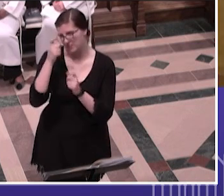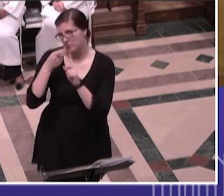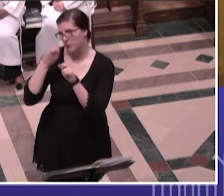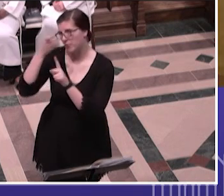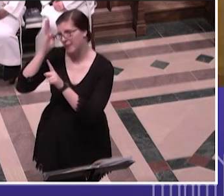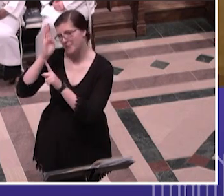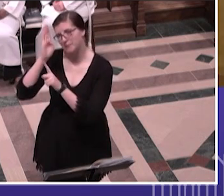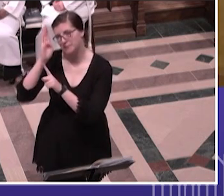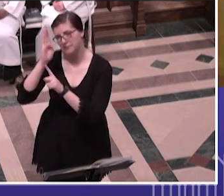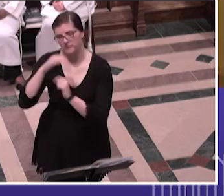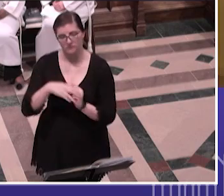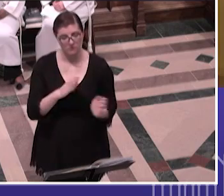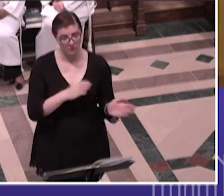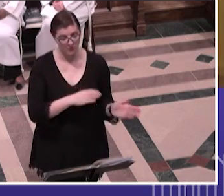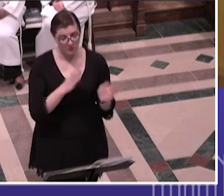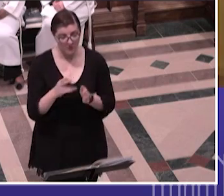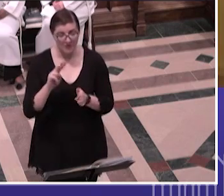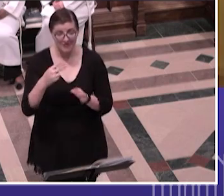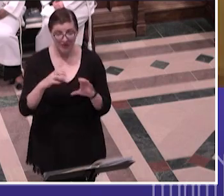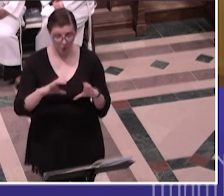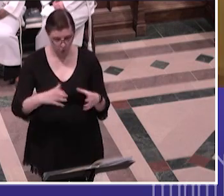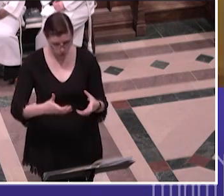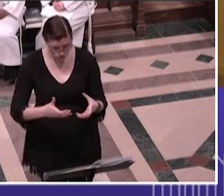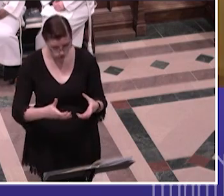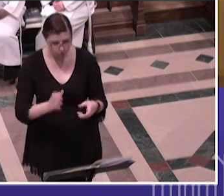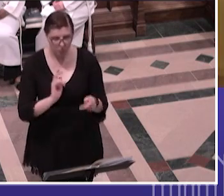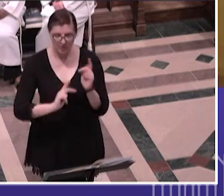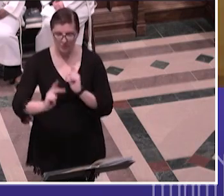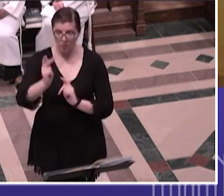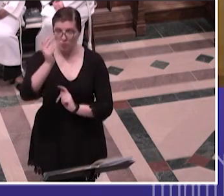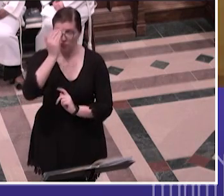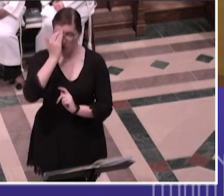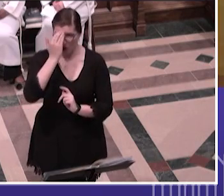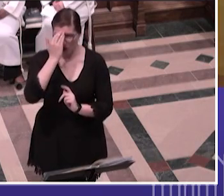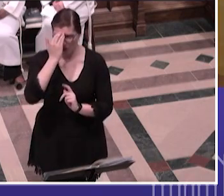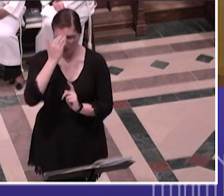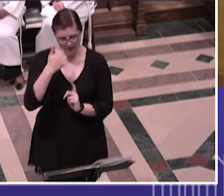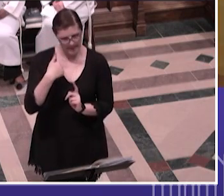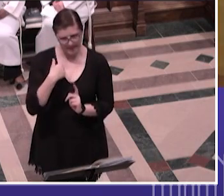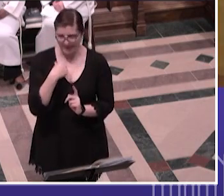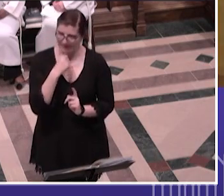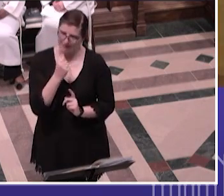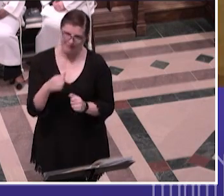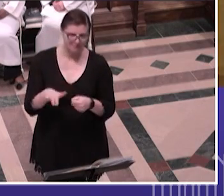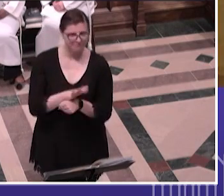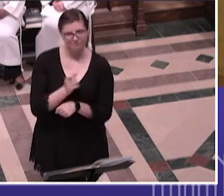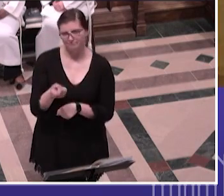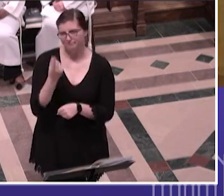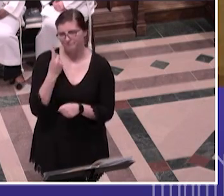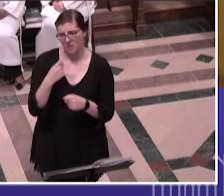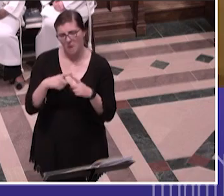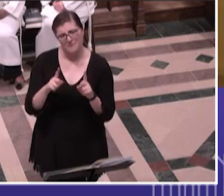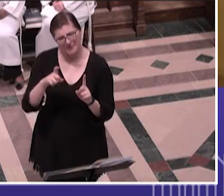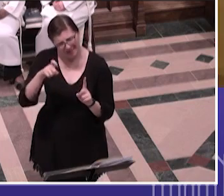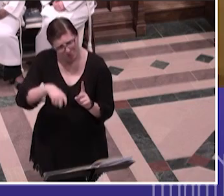Now the second group, those who know that they do not know, but think that they should